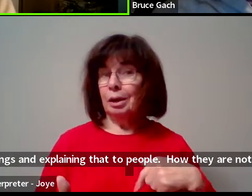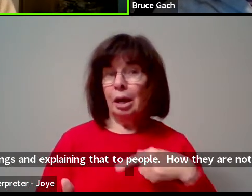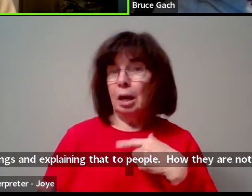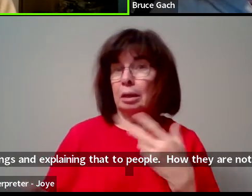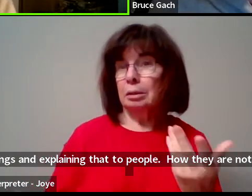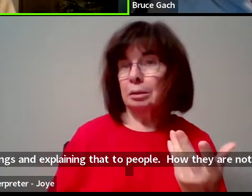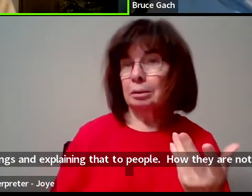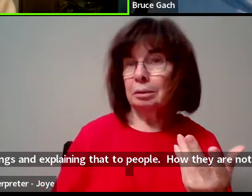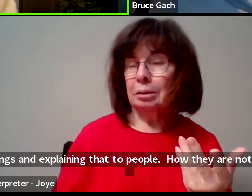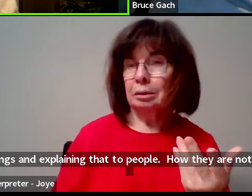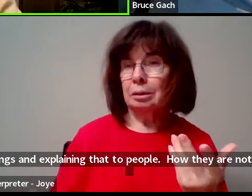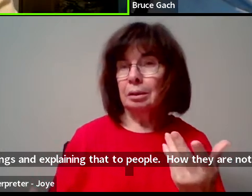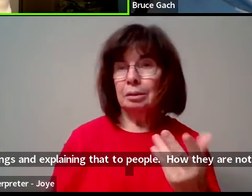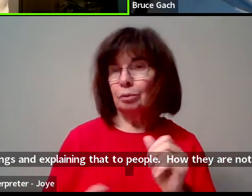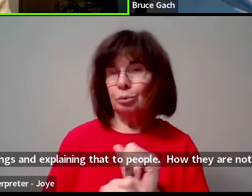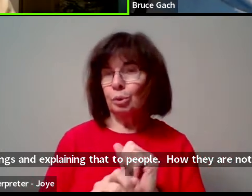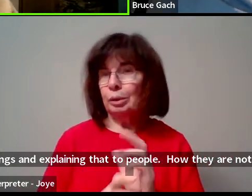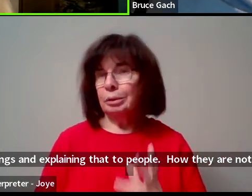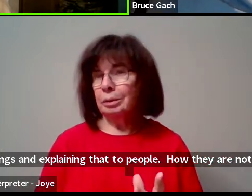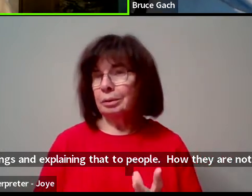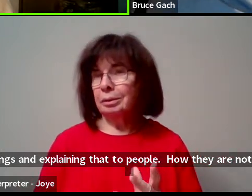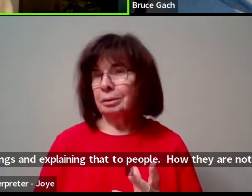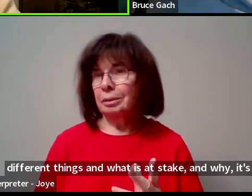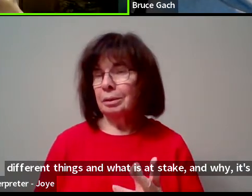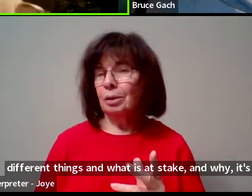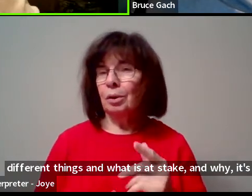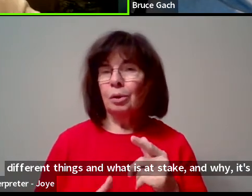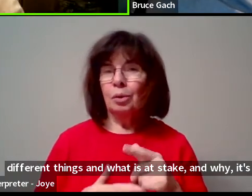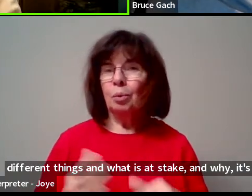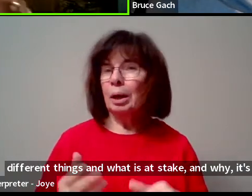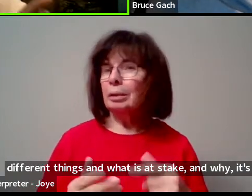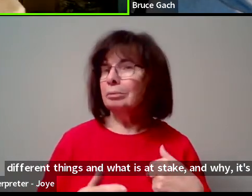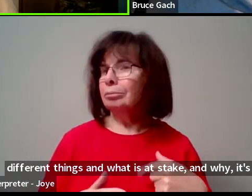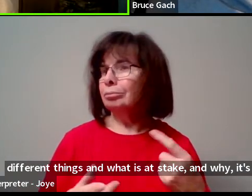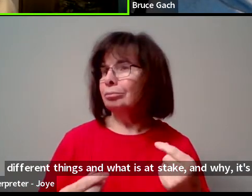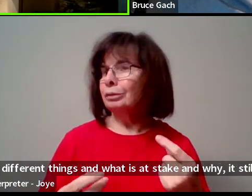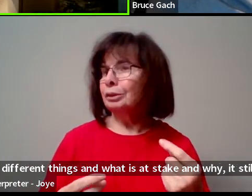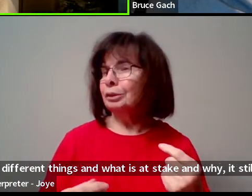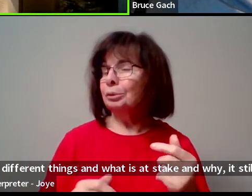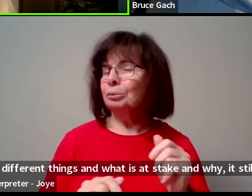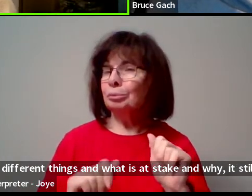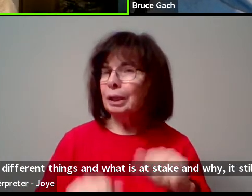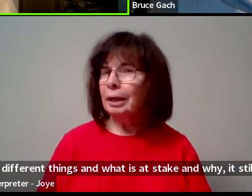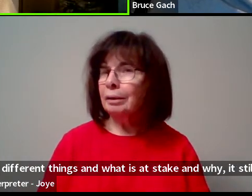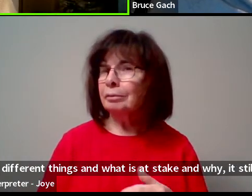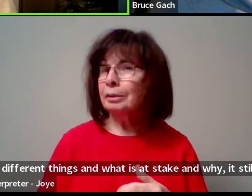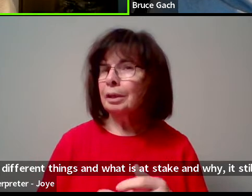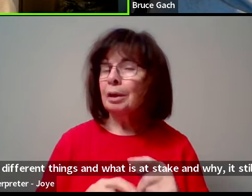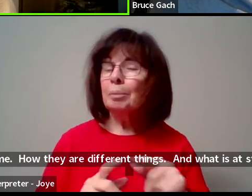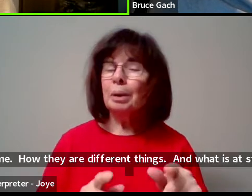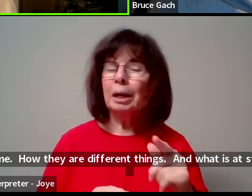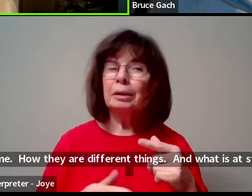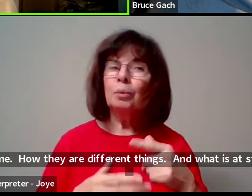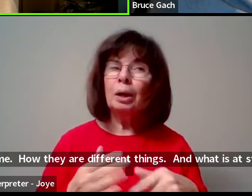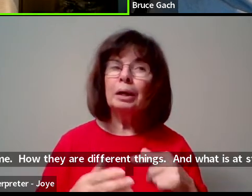department, employees, what we can do. We're also talking about what we will continue to do